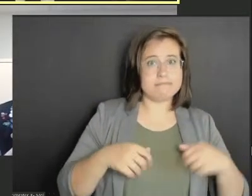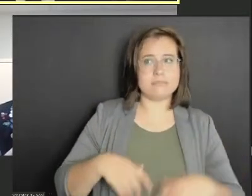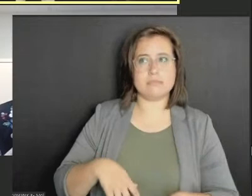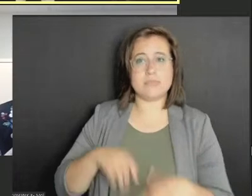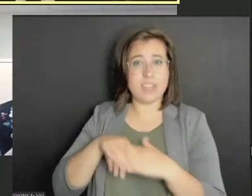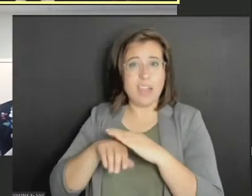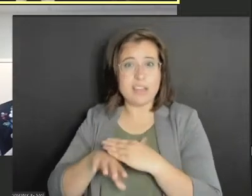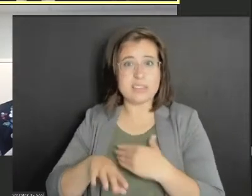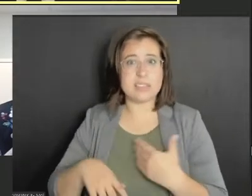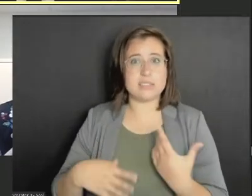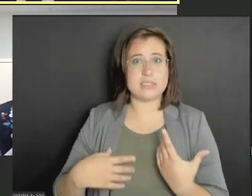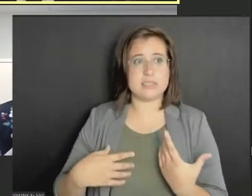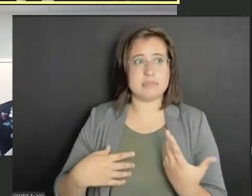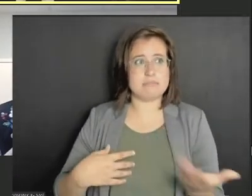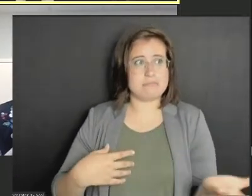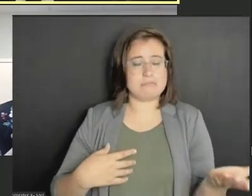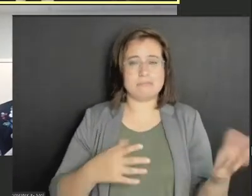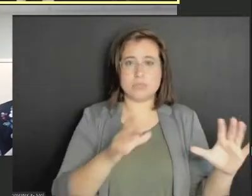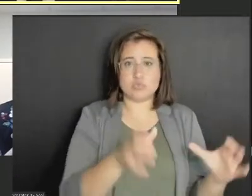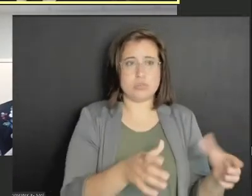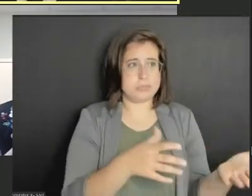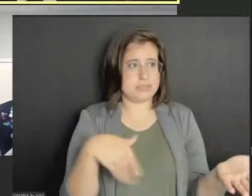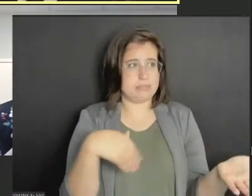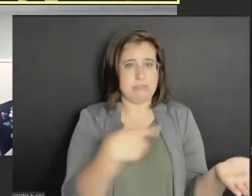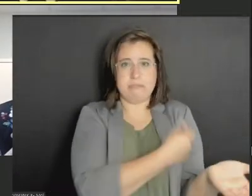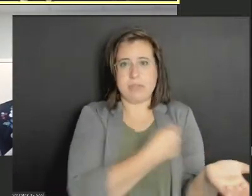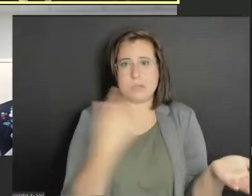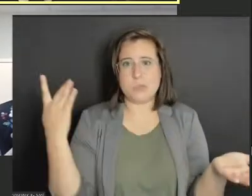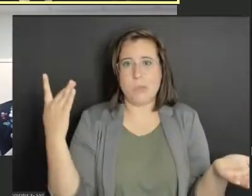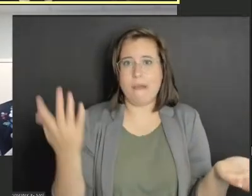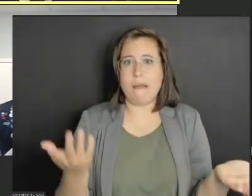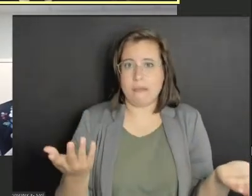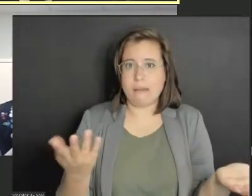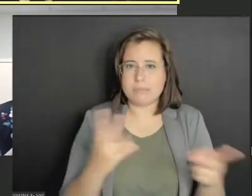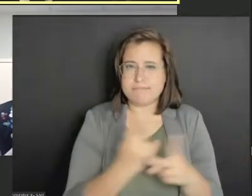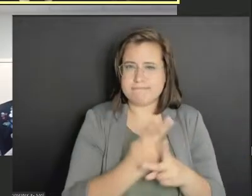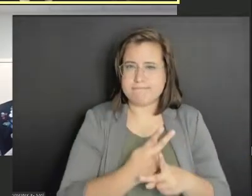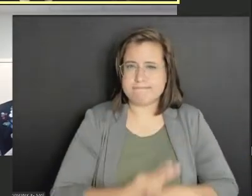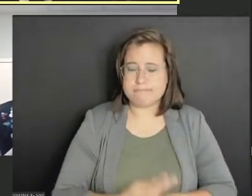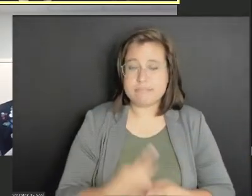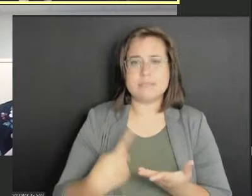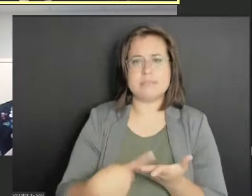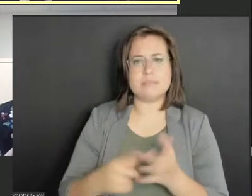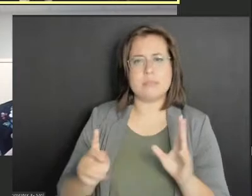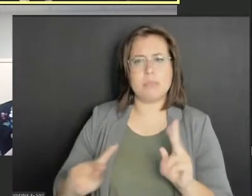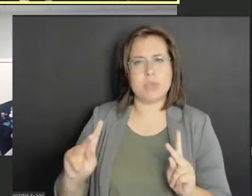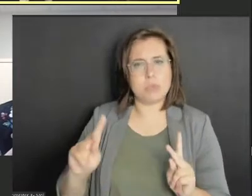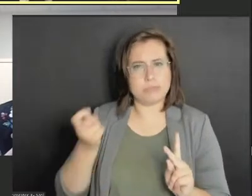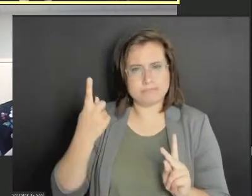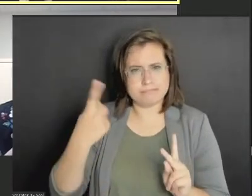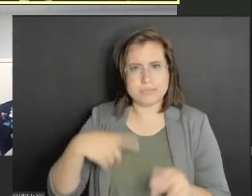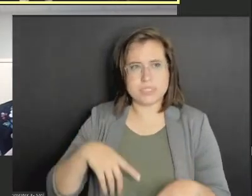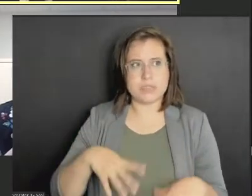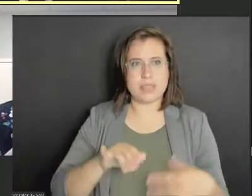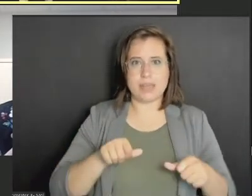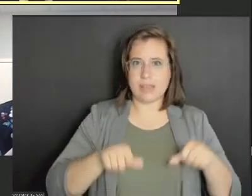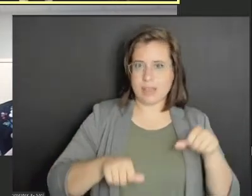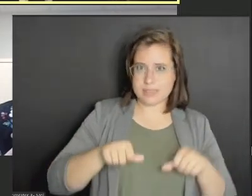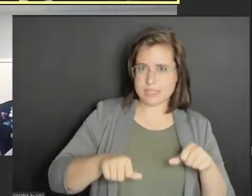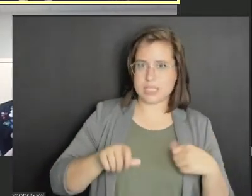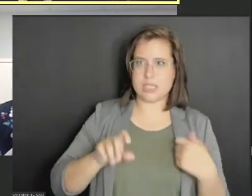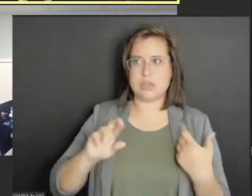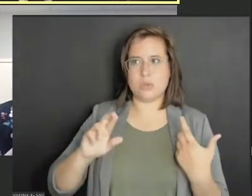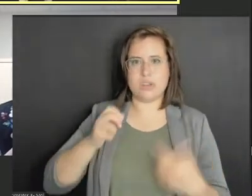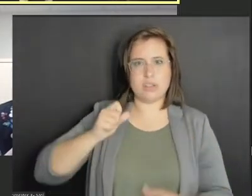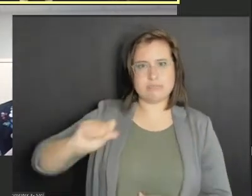populations that are not yet vaccinated. And sometimes many fail to realize that being hesitant or reluctant